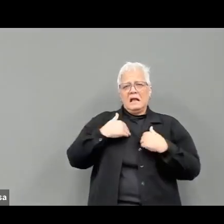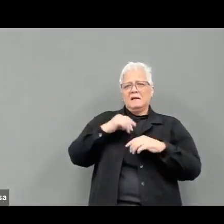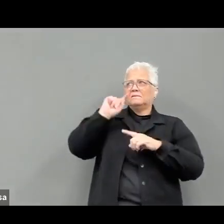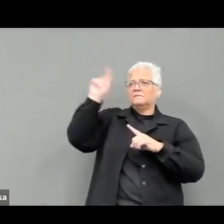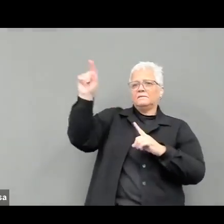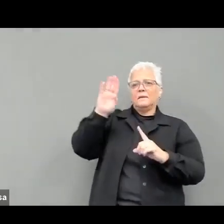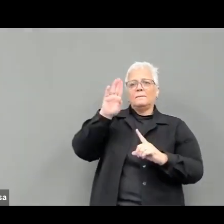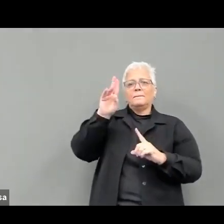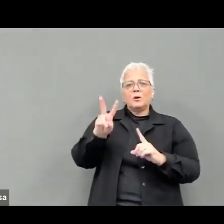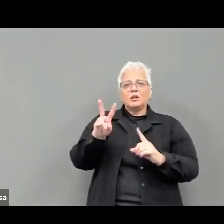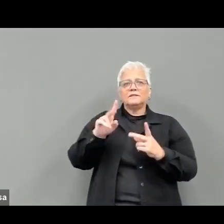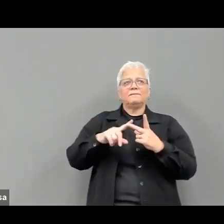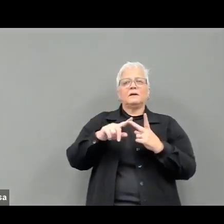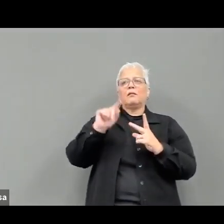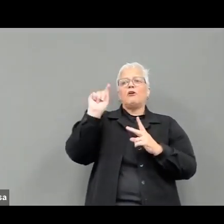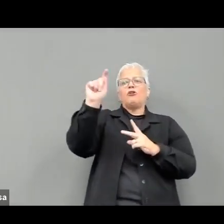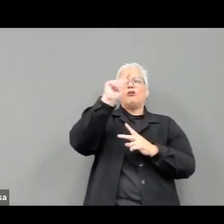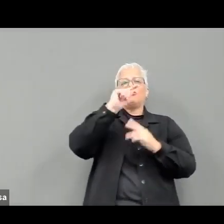vaccines available